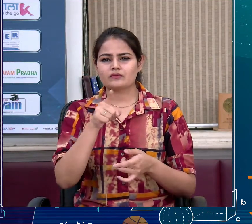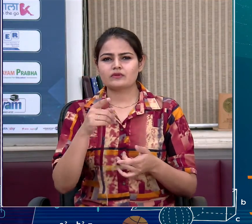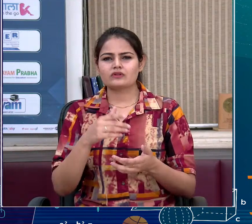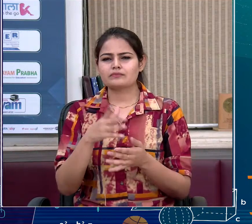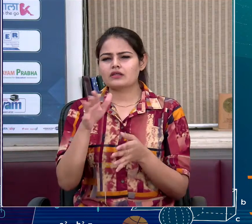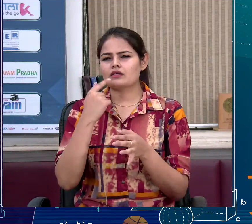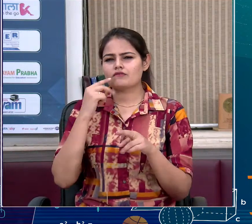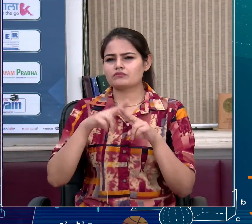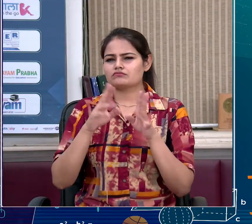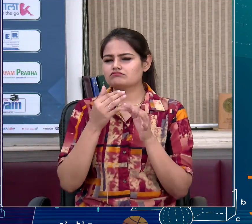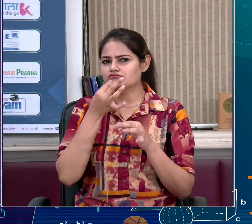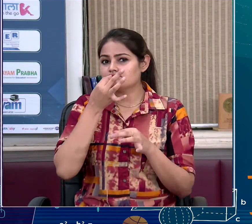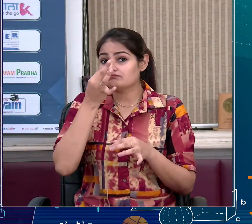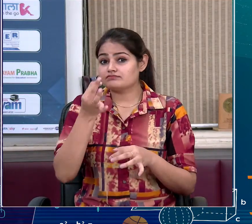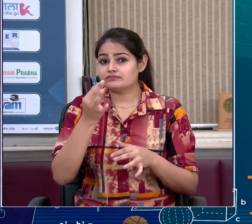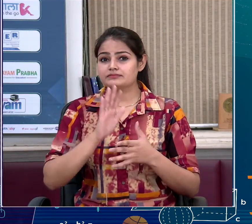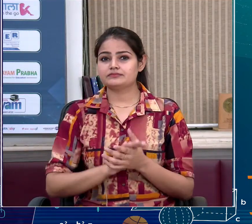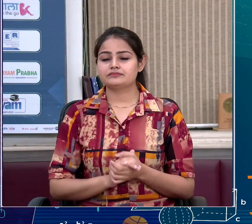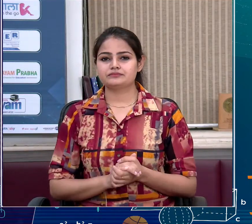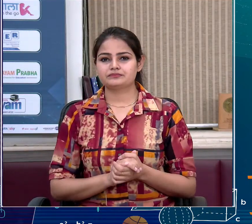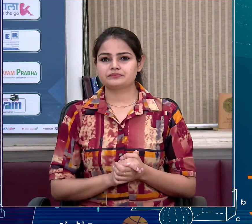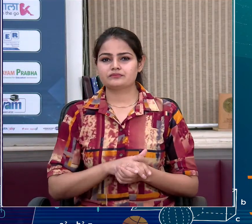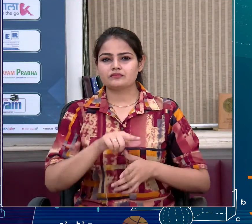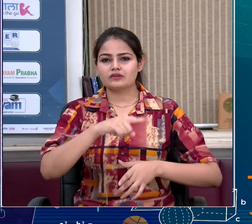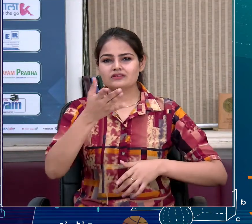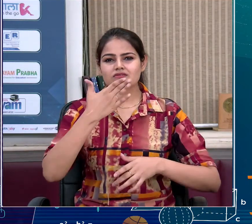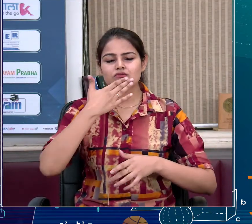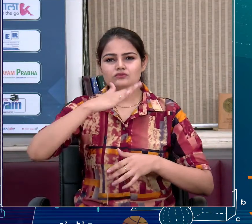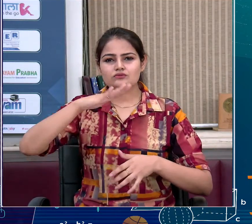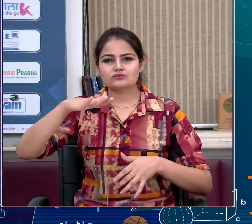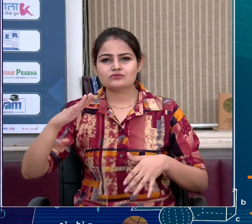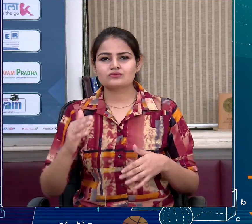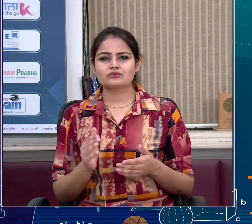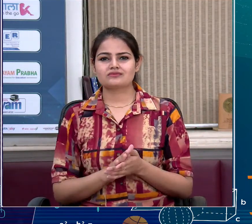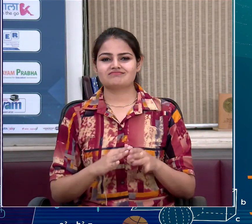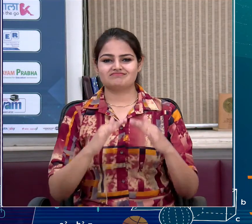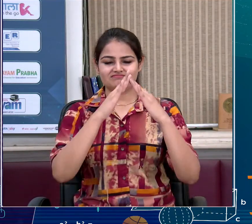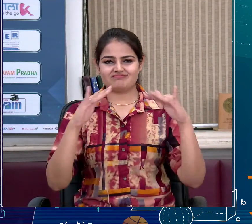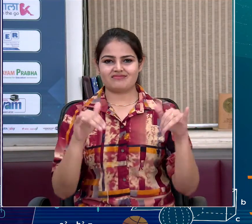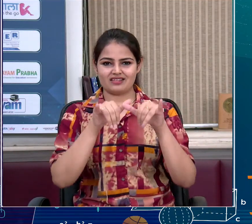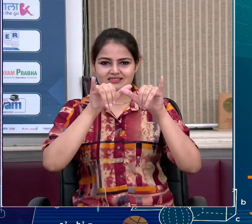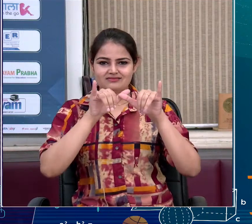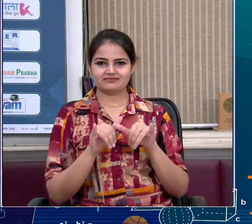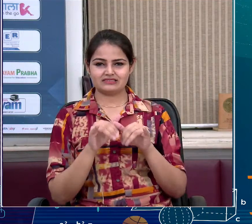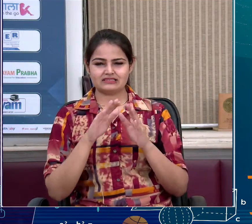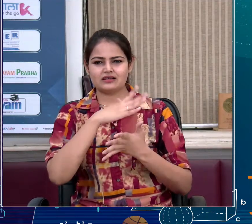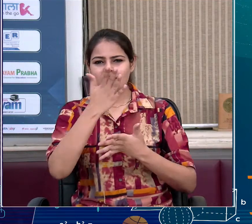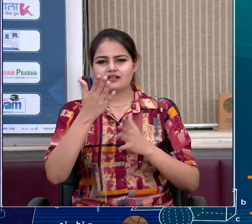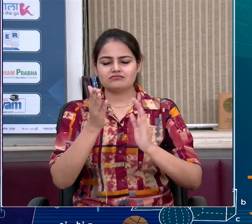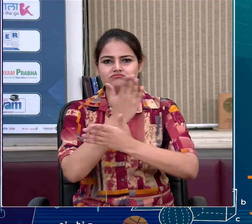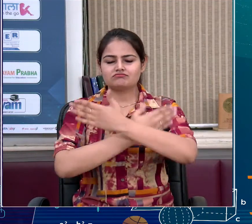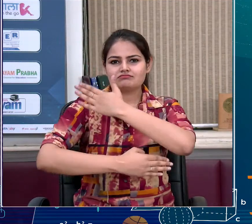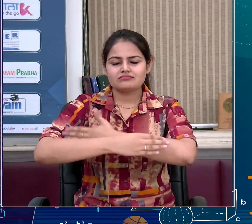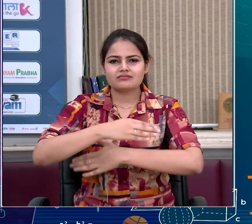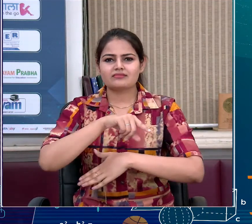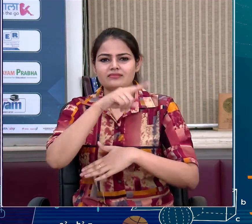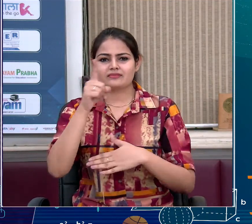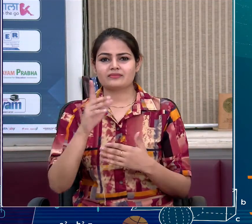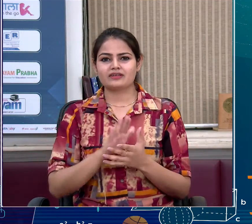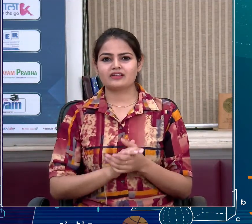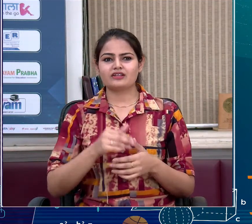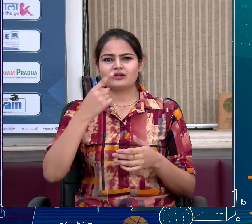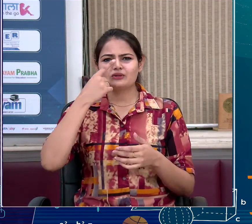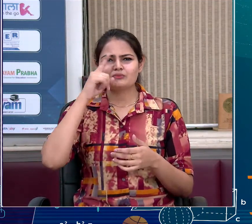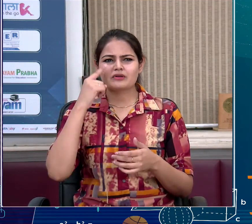ask you, how to enhance the skills of these special children? How can a parent help within